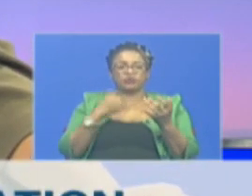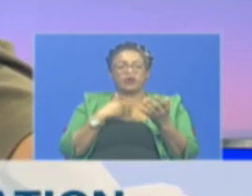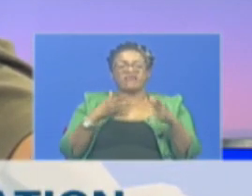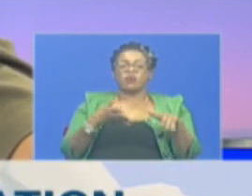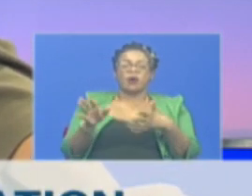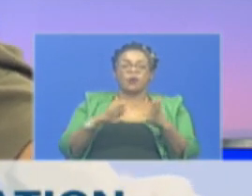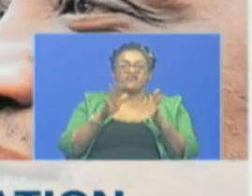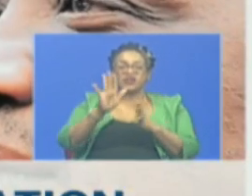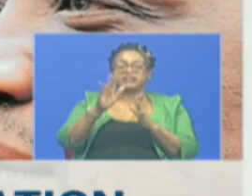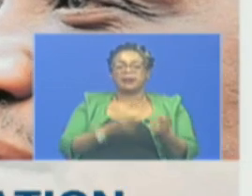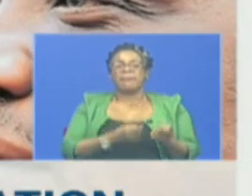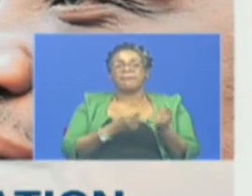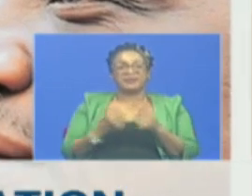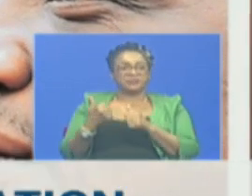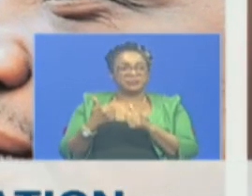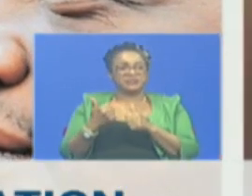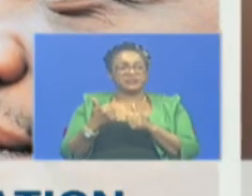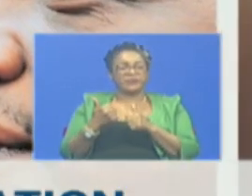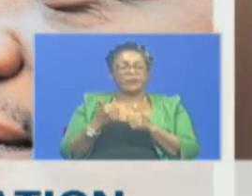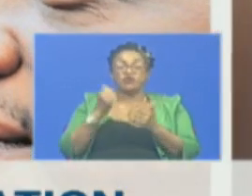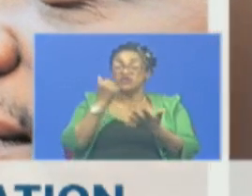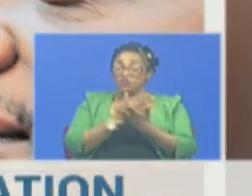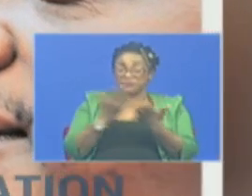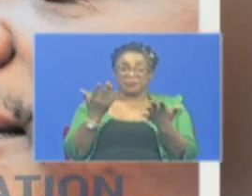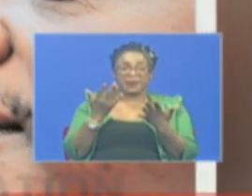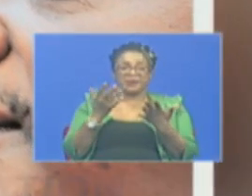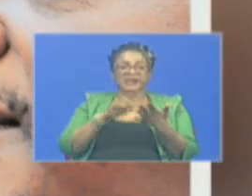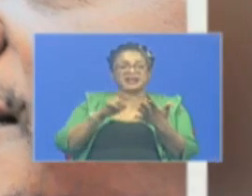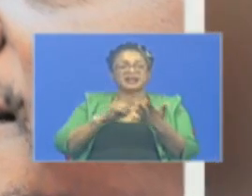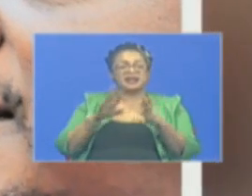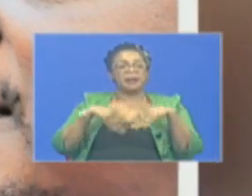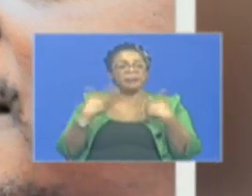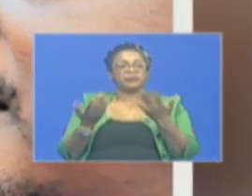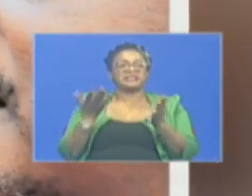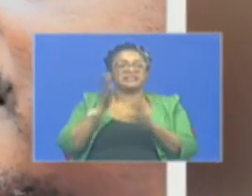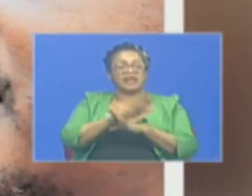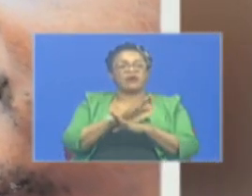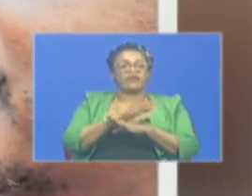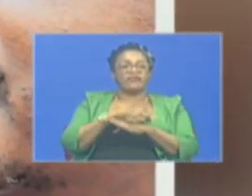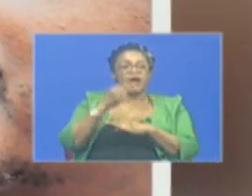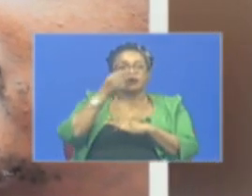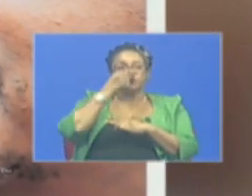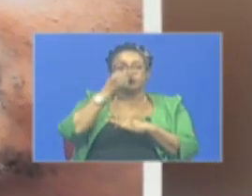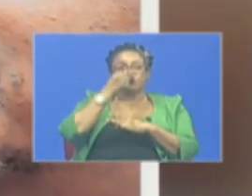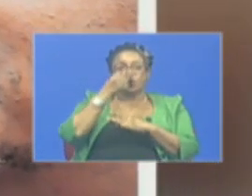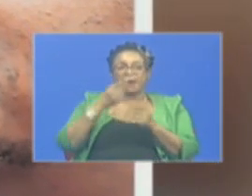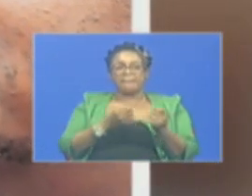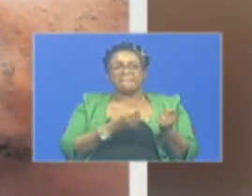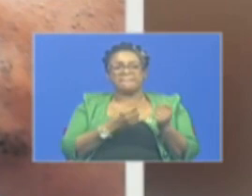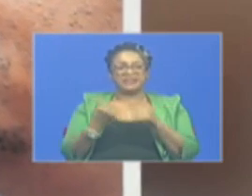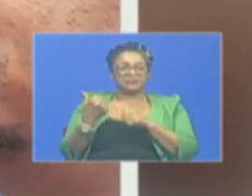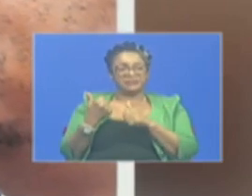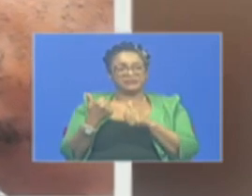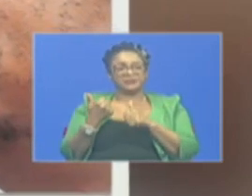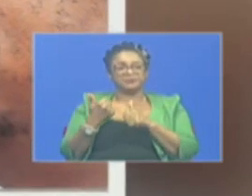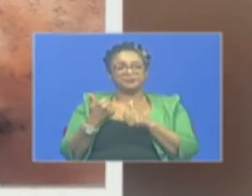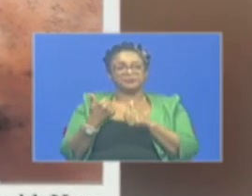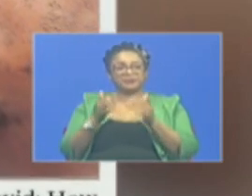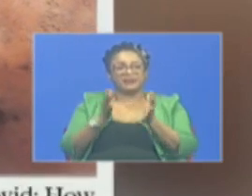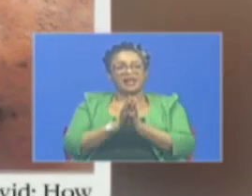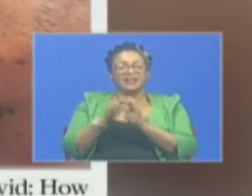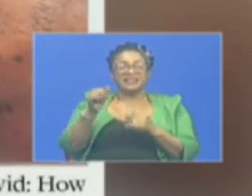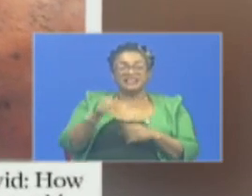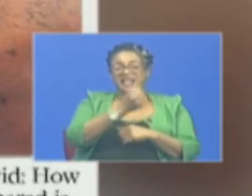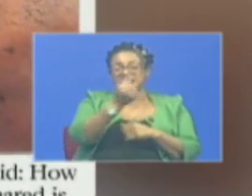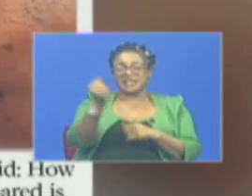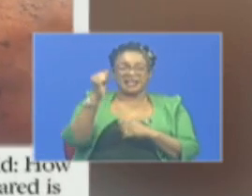impeachment. In your Daily Nation tomorrow, read about the return of the Ruto impeachment talk and why the Tanga Tanga faction of Jubilee